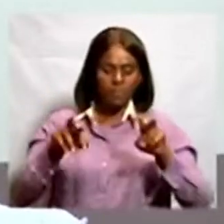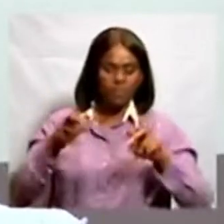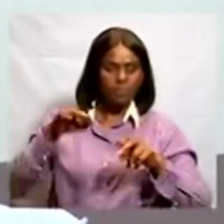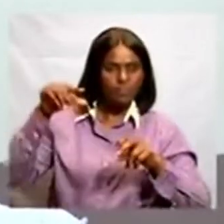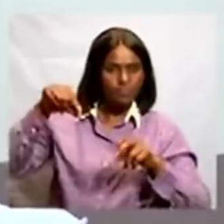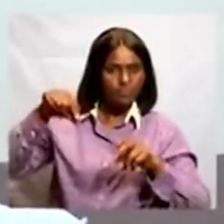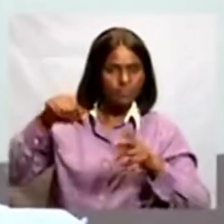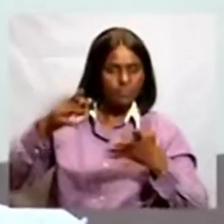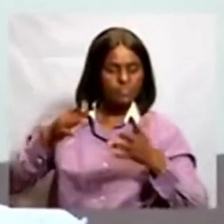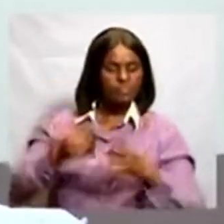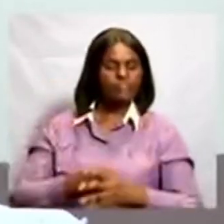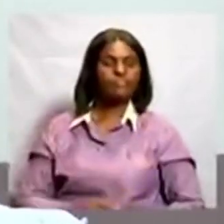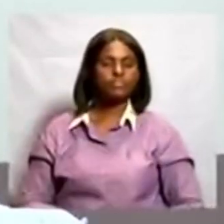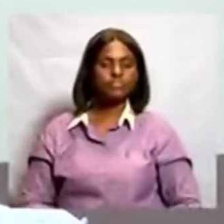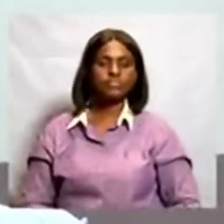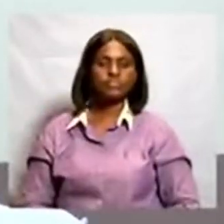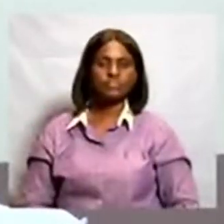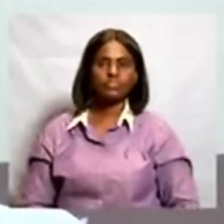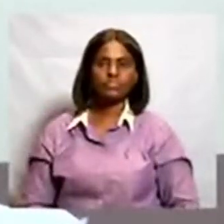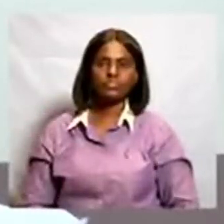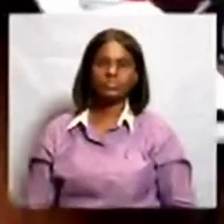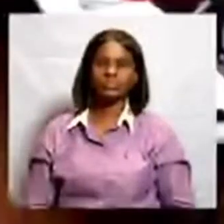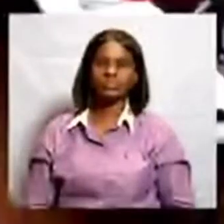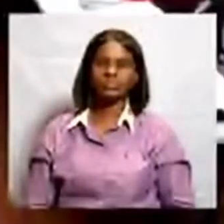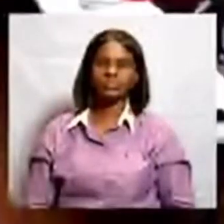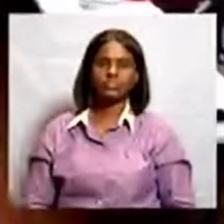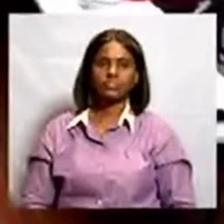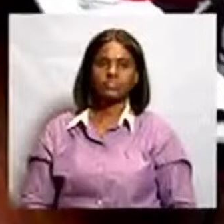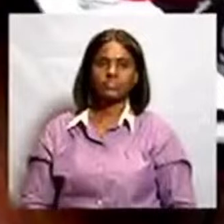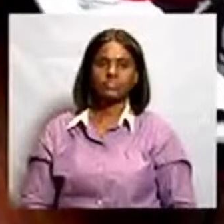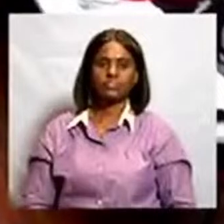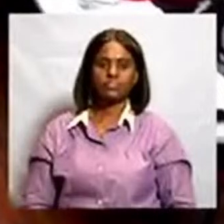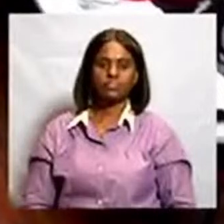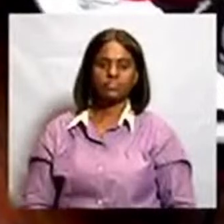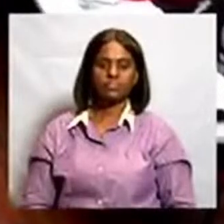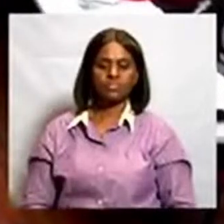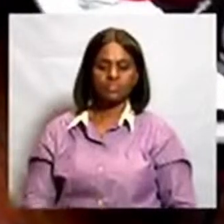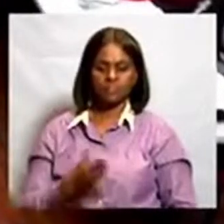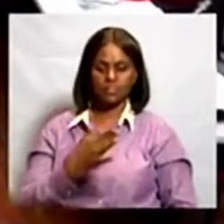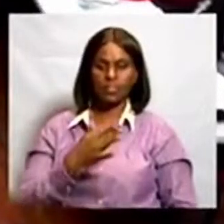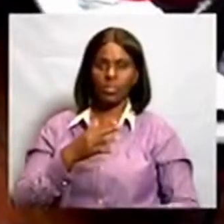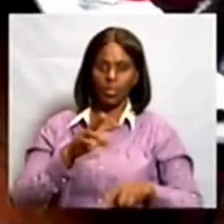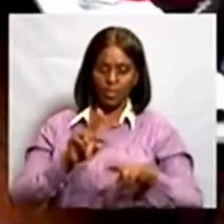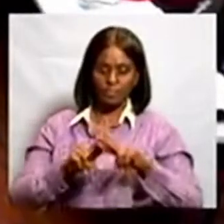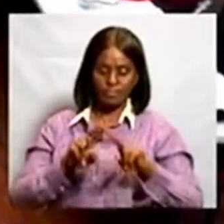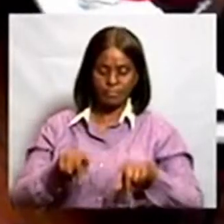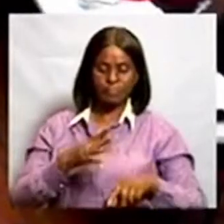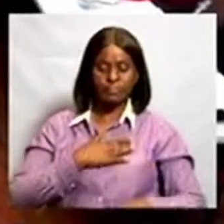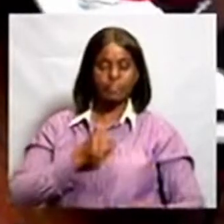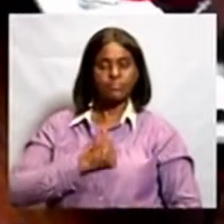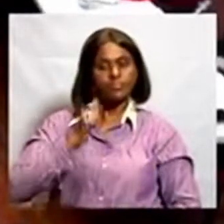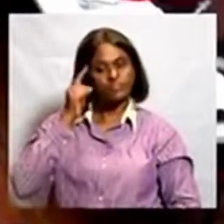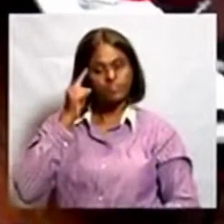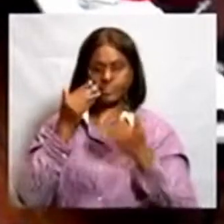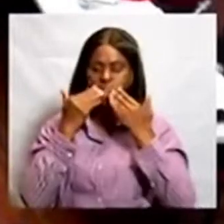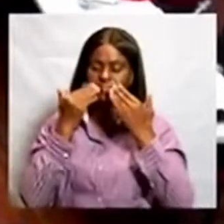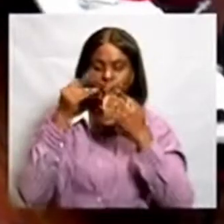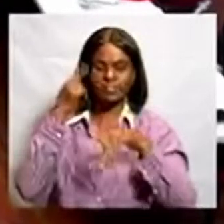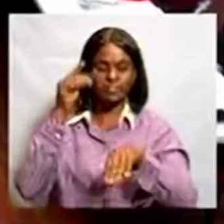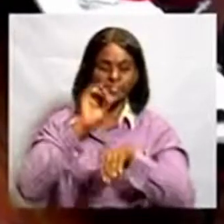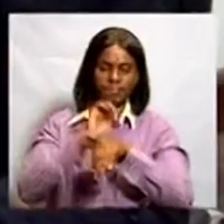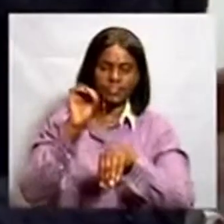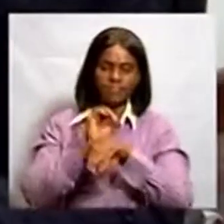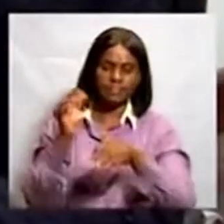by state organs. Yeah. Thank you, CEO. I think, Chair, thanks for this opportunity